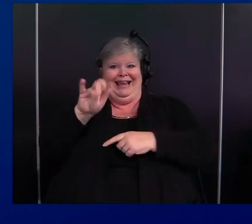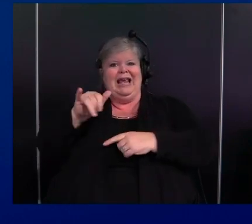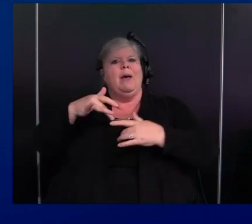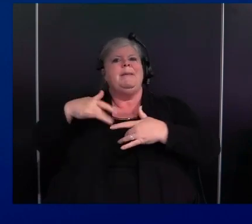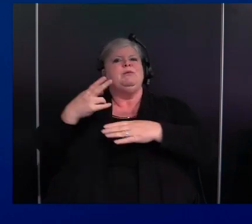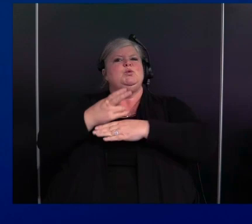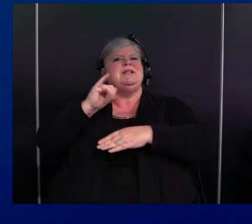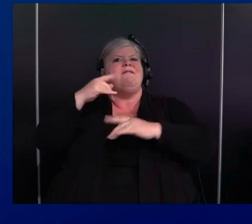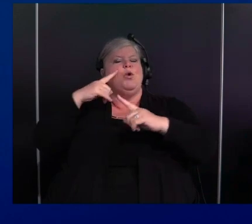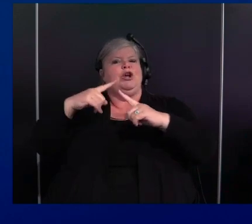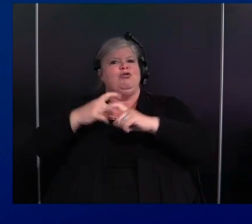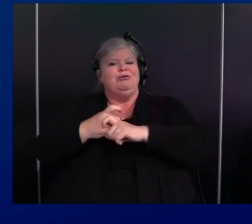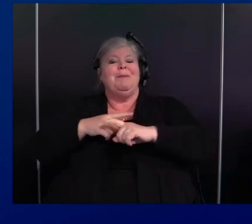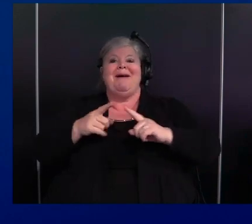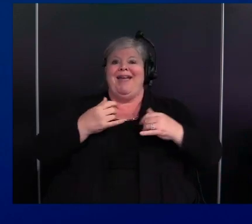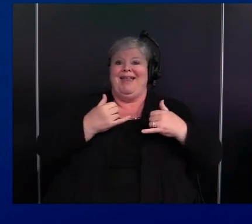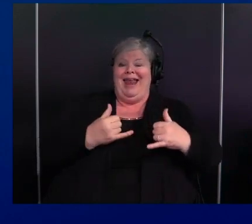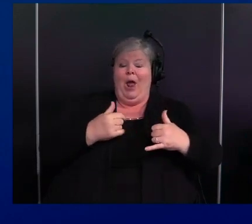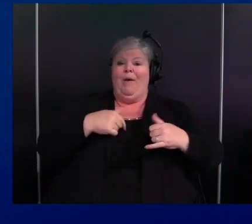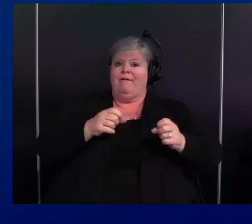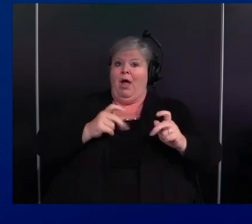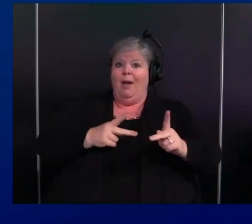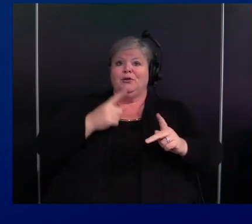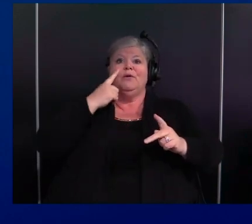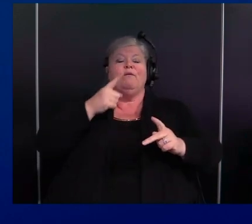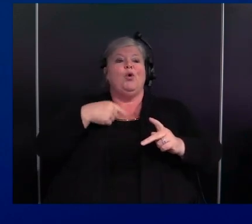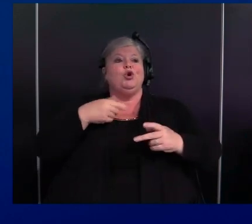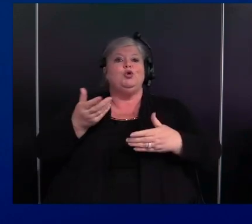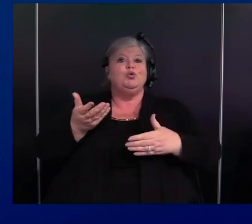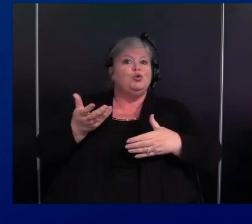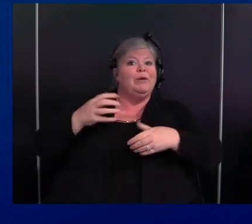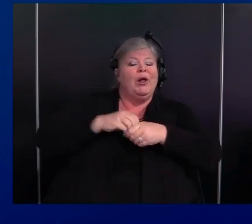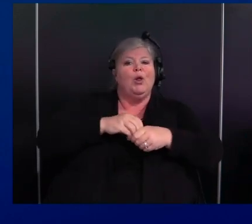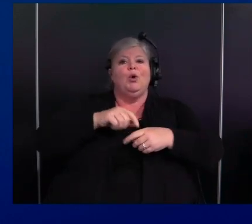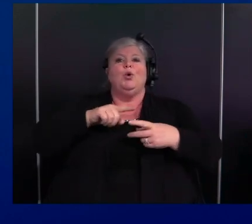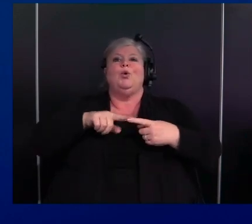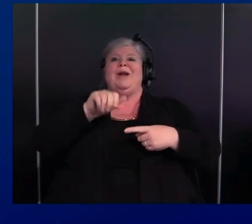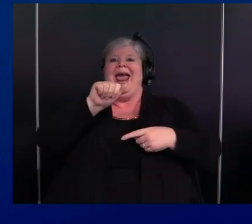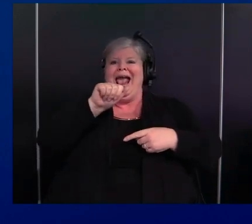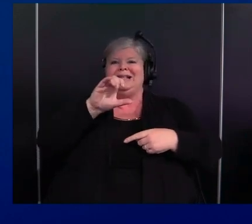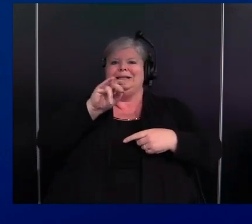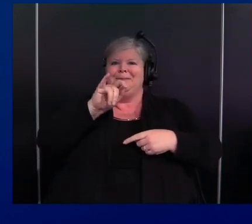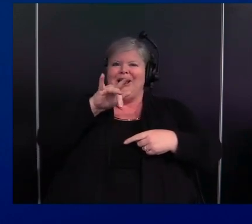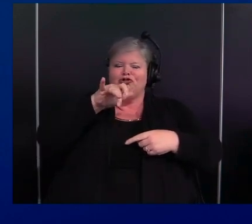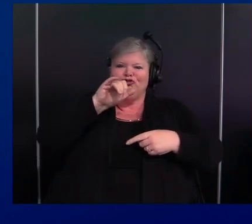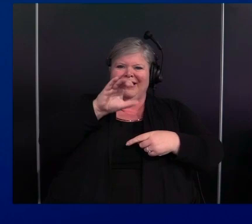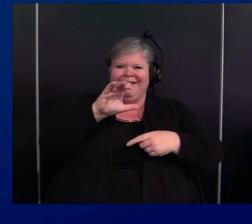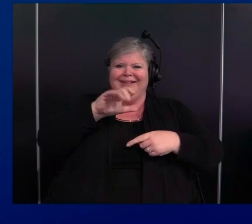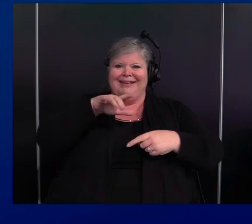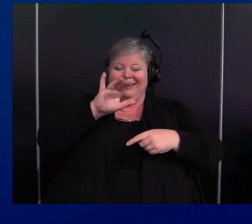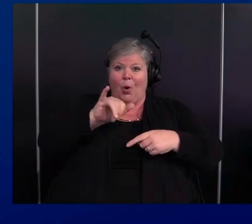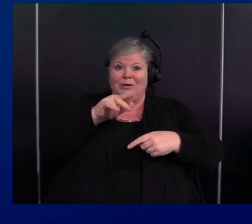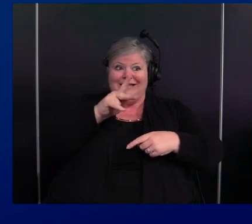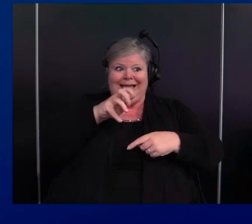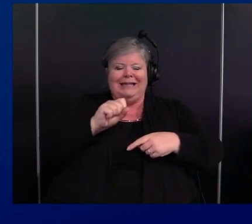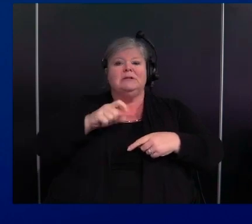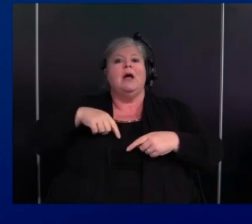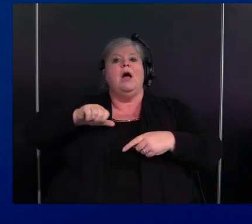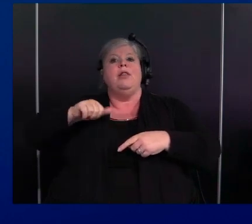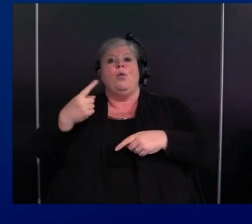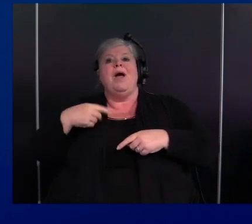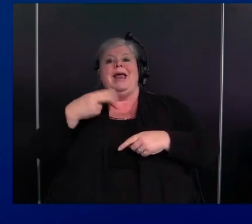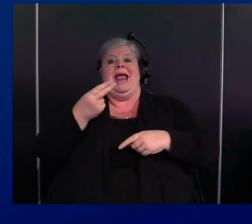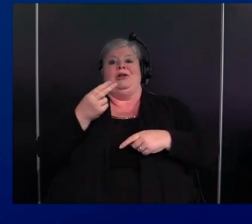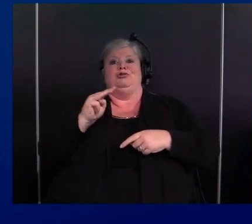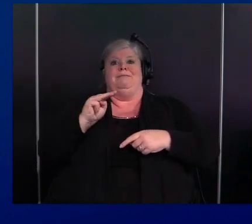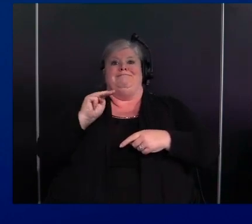But now we have an opportunity for you to import in signing keys, or specifically asymmetric keys. Yeah. And there's another kind of signing key called an HMAC